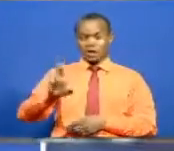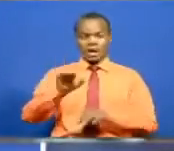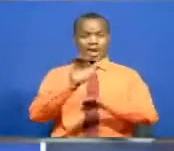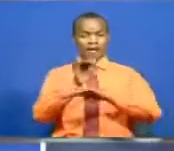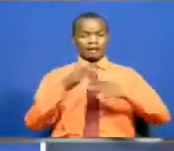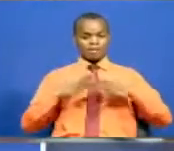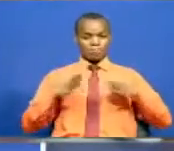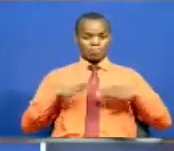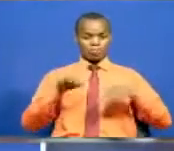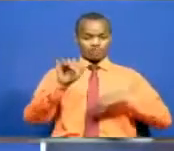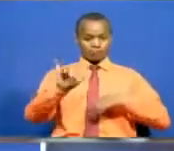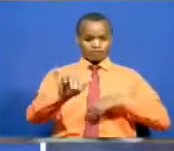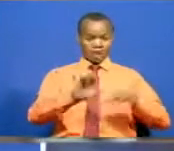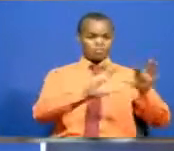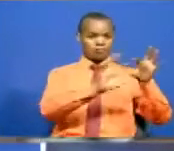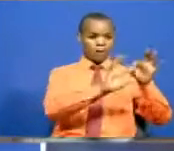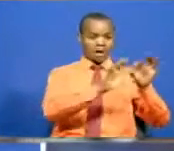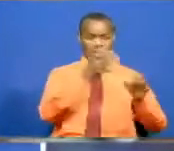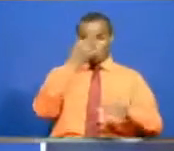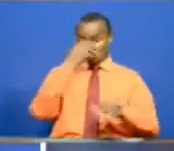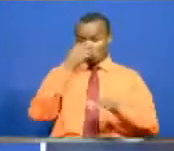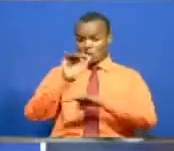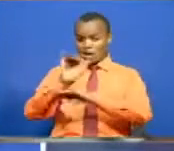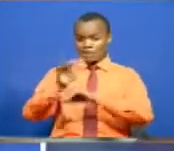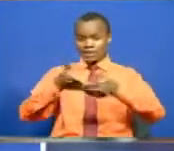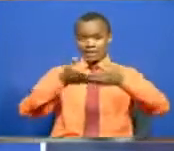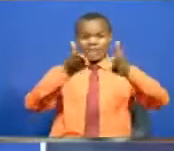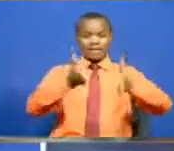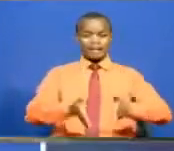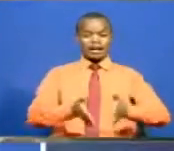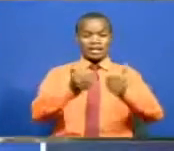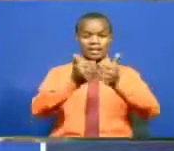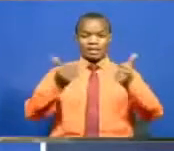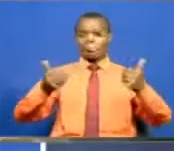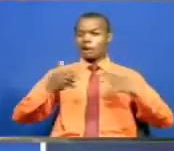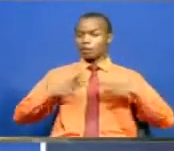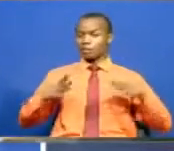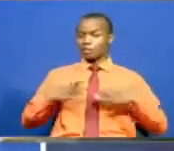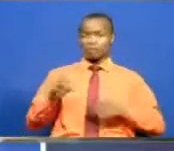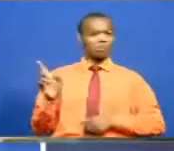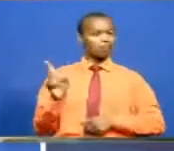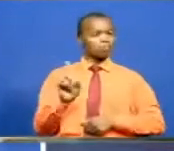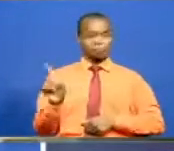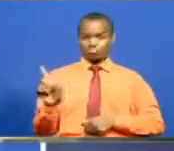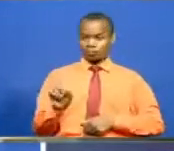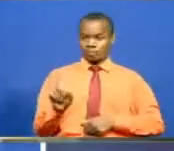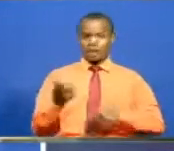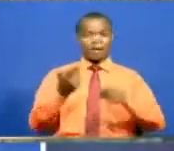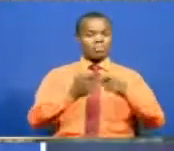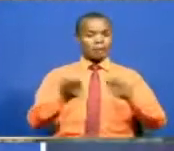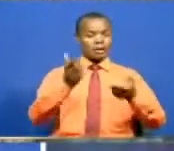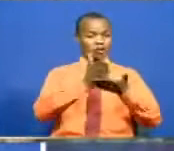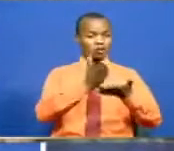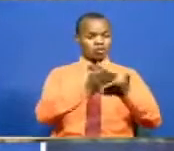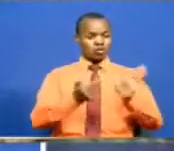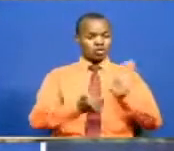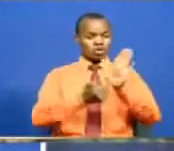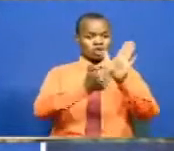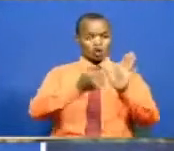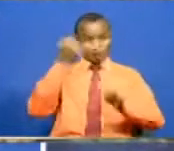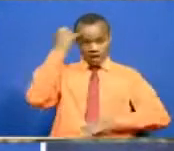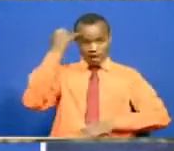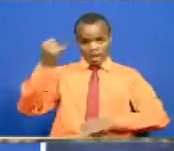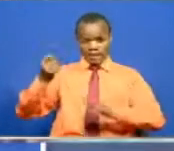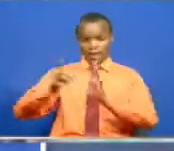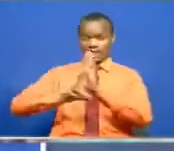united. Ruto warned the political class not to divide Kenyans along tribal lines, but present the ideas on development devoid